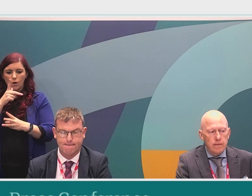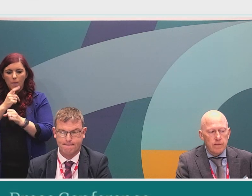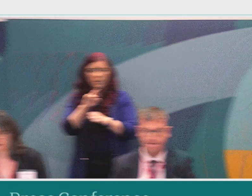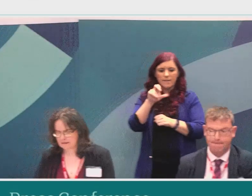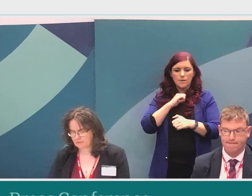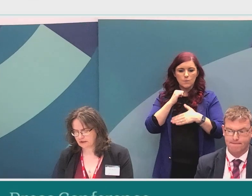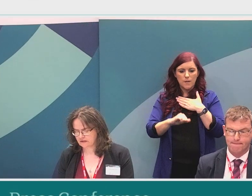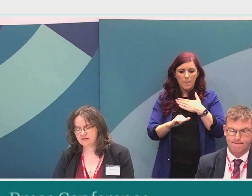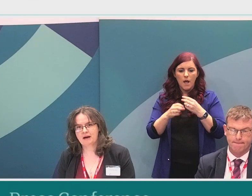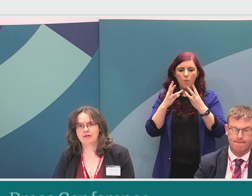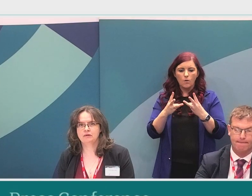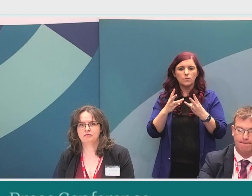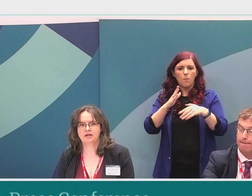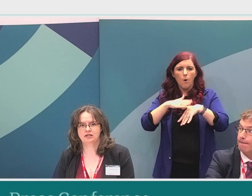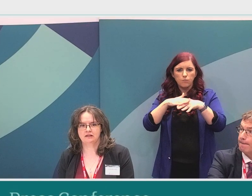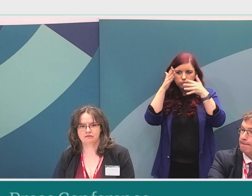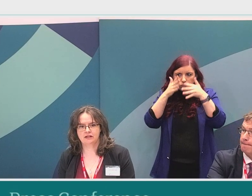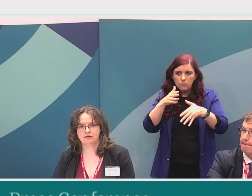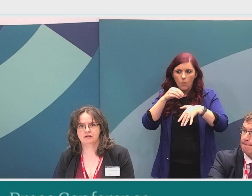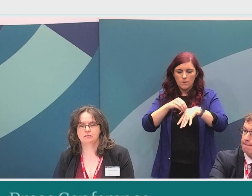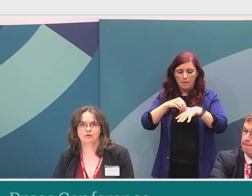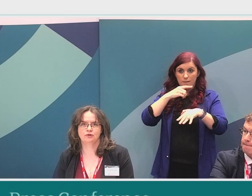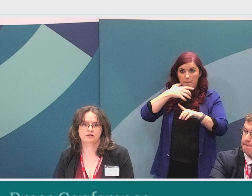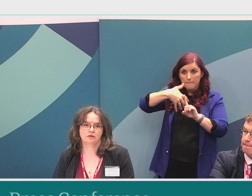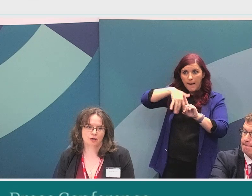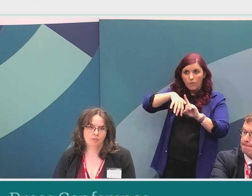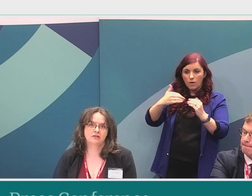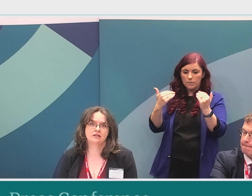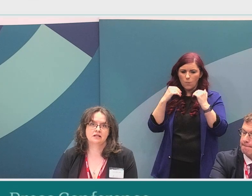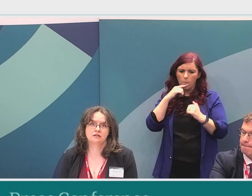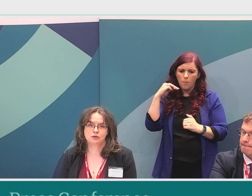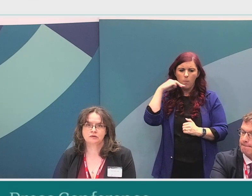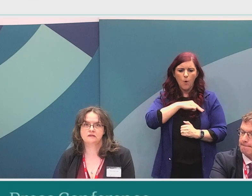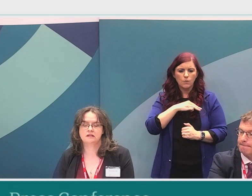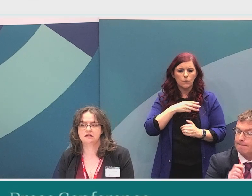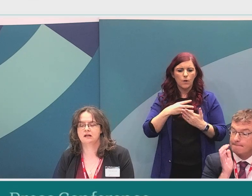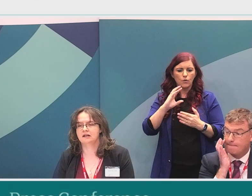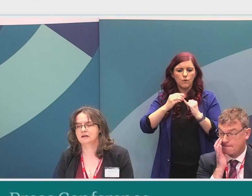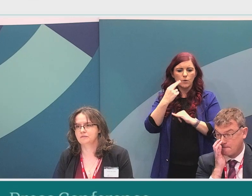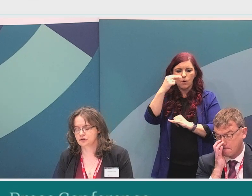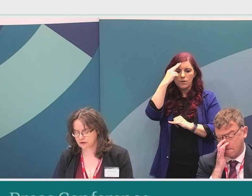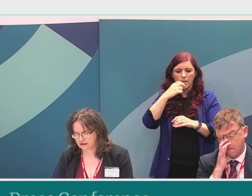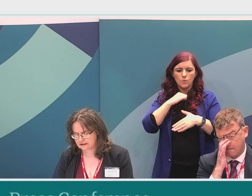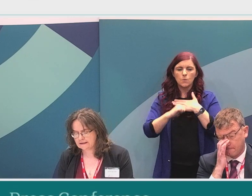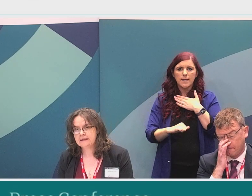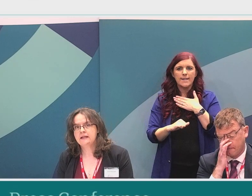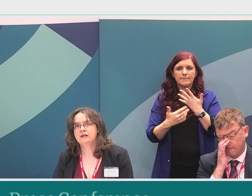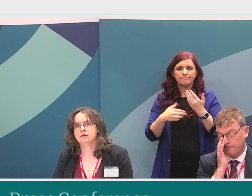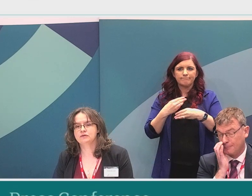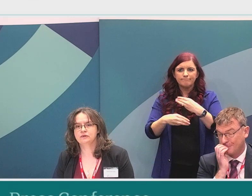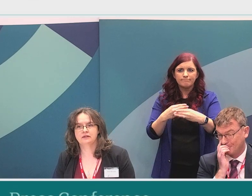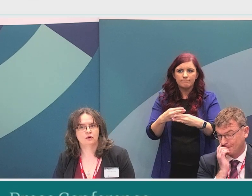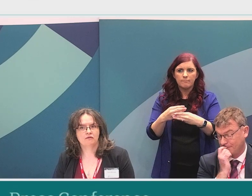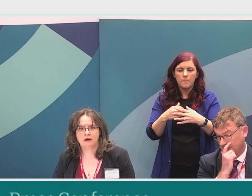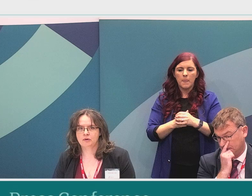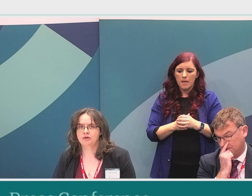all, because this background information is really critical when you're trying to interpret the data that you're going to see shortly. So I'm just